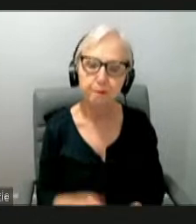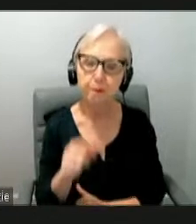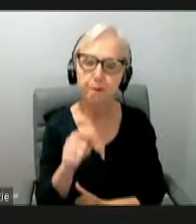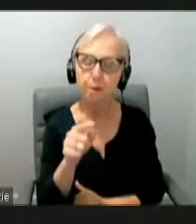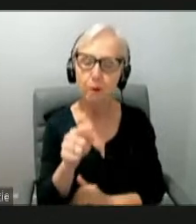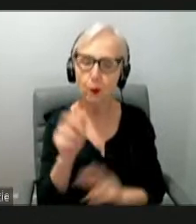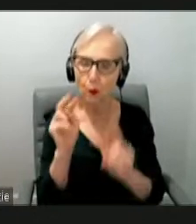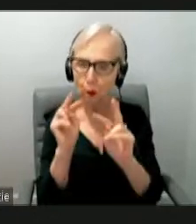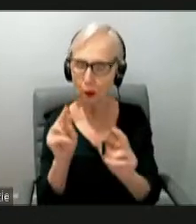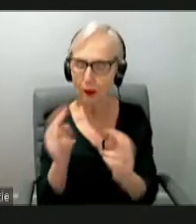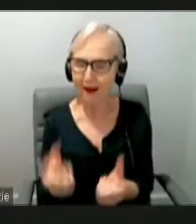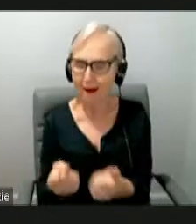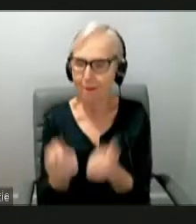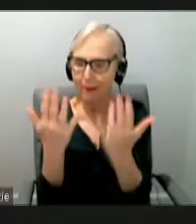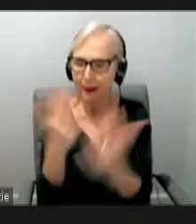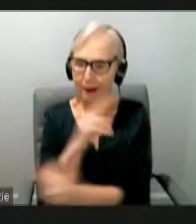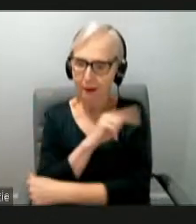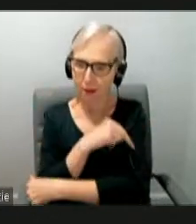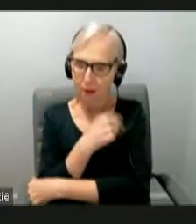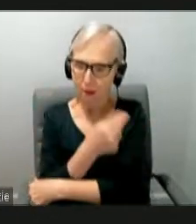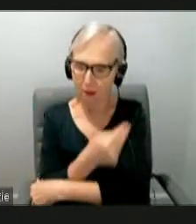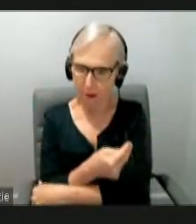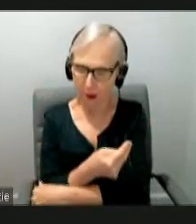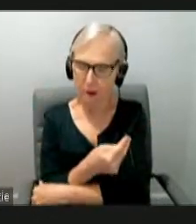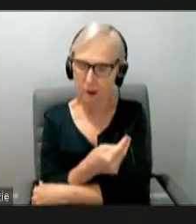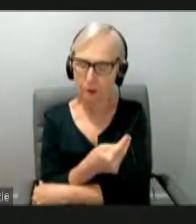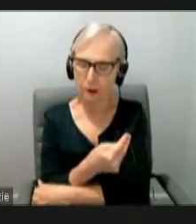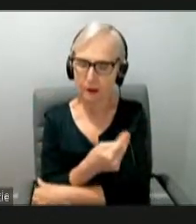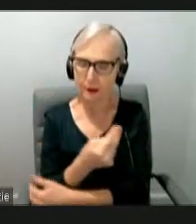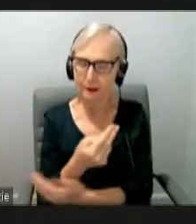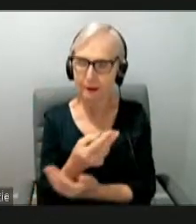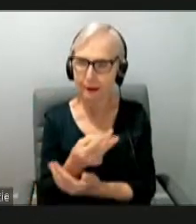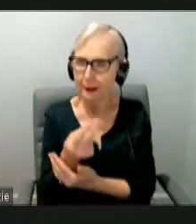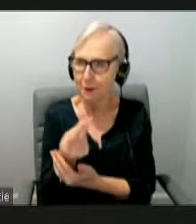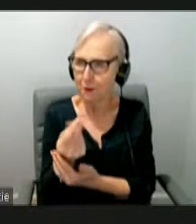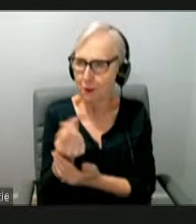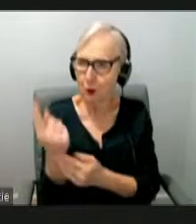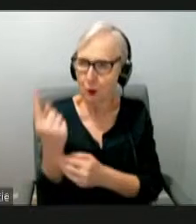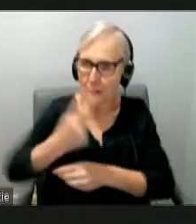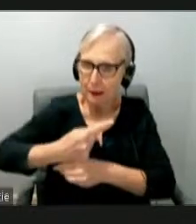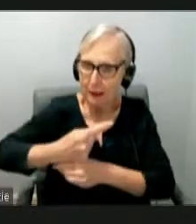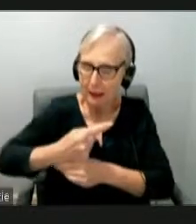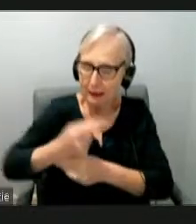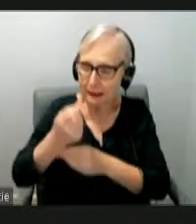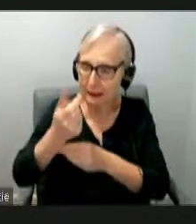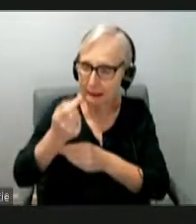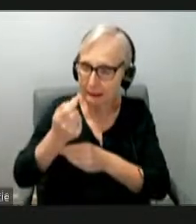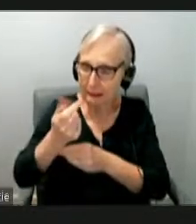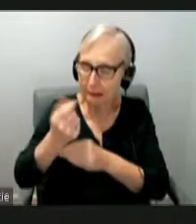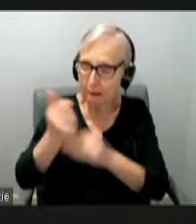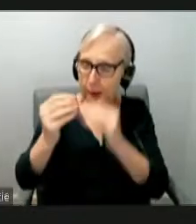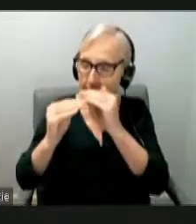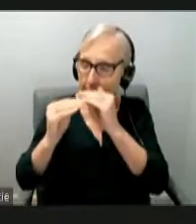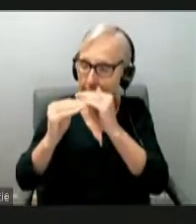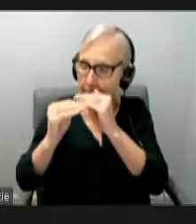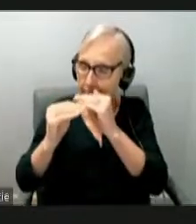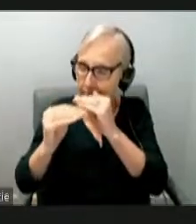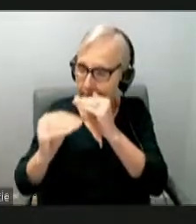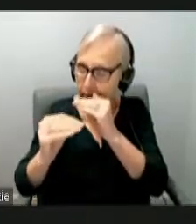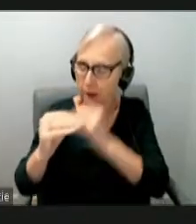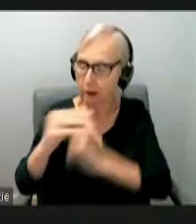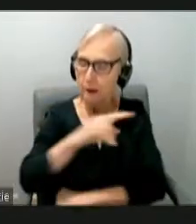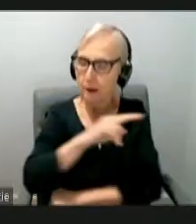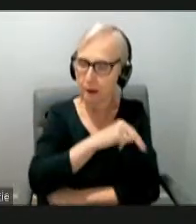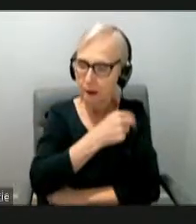When we look at our hospitalization data, just over the last couple of days, you can see a little bit of a stabilization in